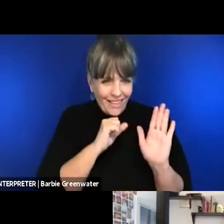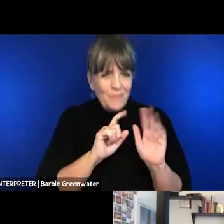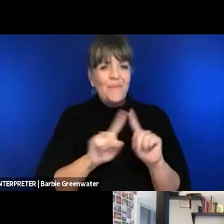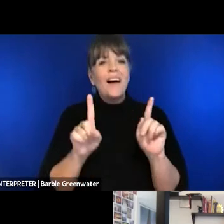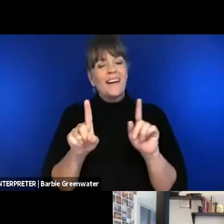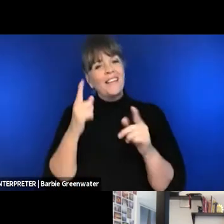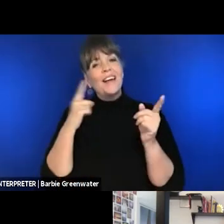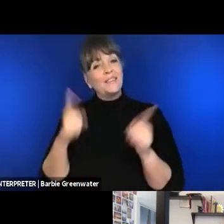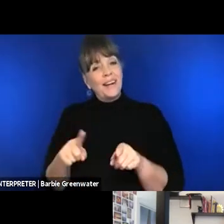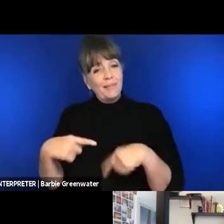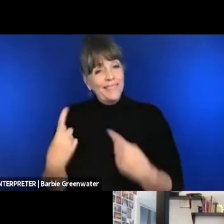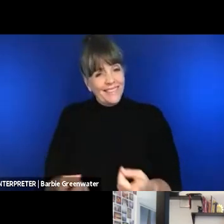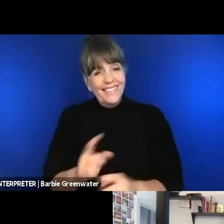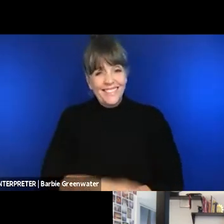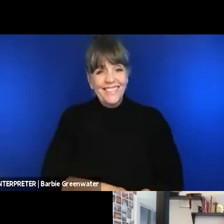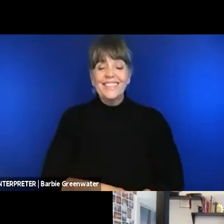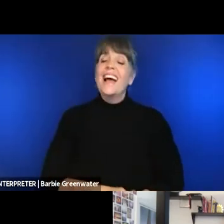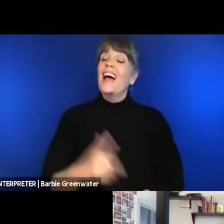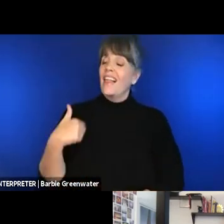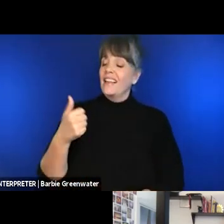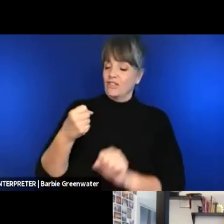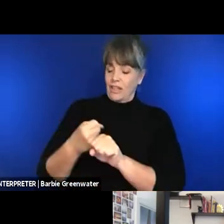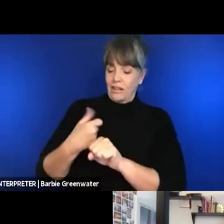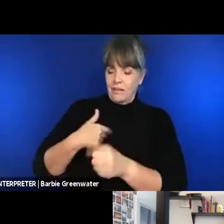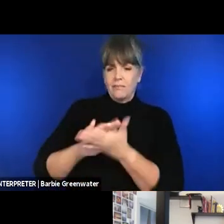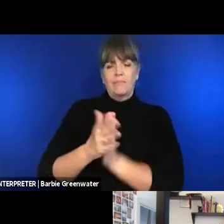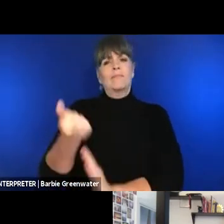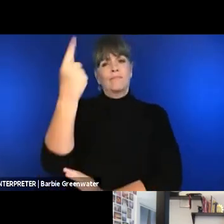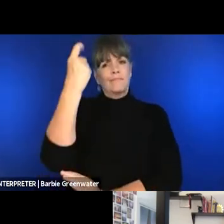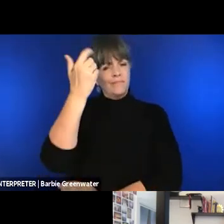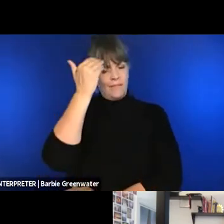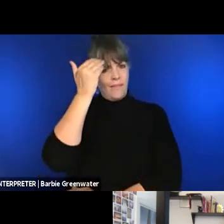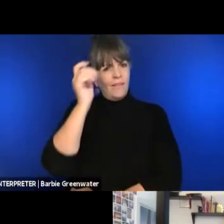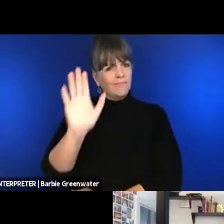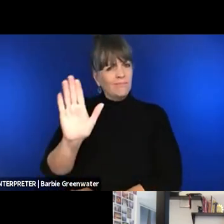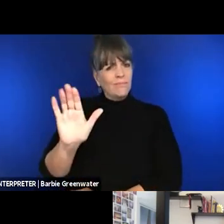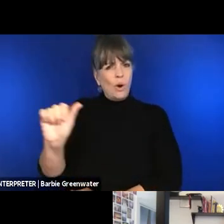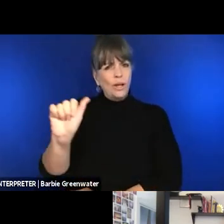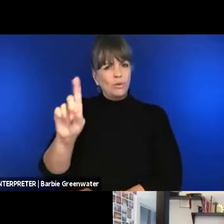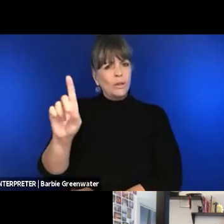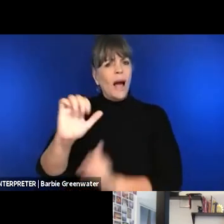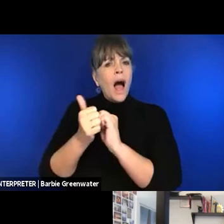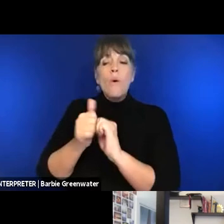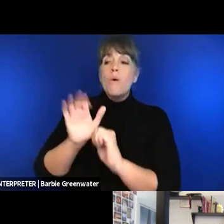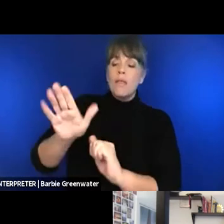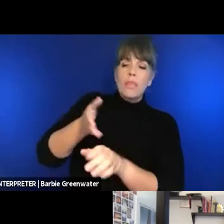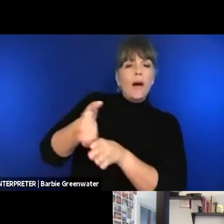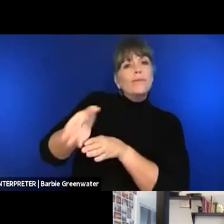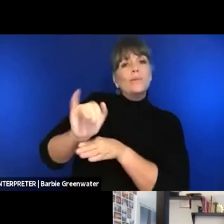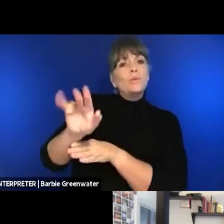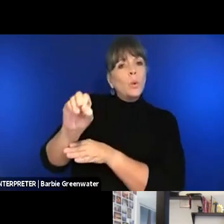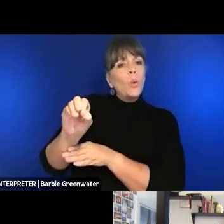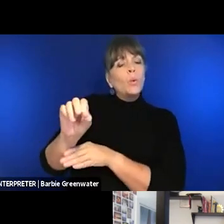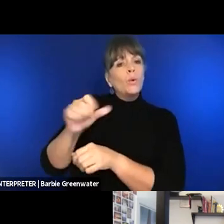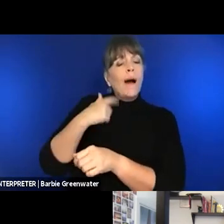And, in the last 10 years, became acquainted with audio description through a studio that I was working with that had a grant from the Department